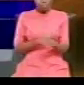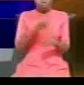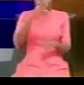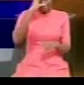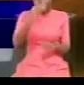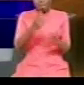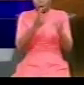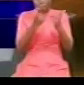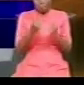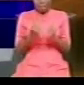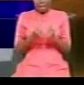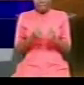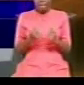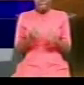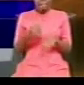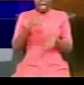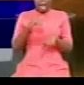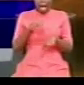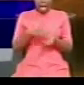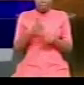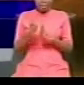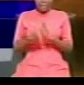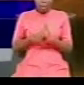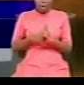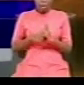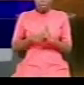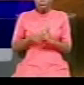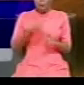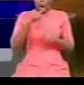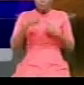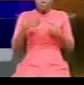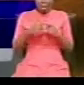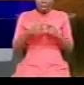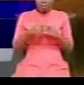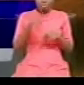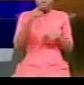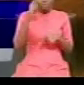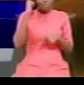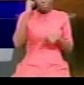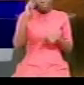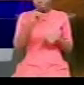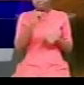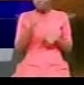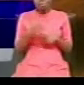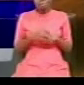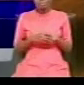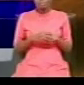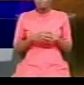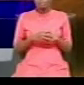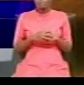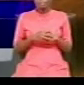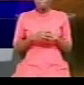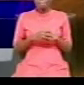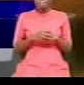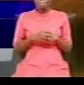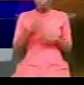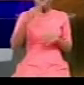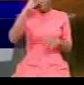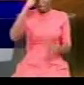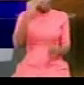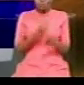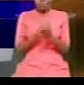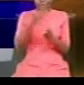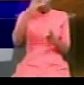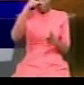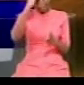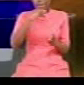Man cometh at an hour when ye think not. The Son of Man